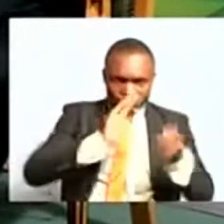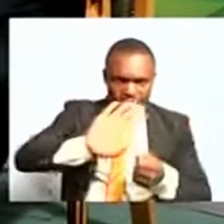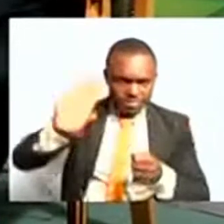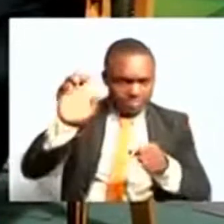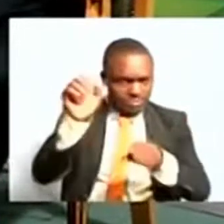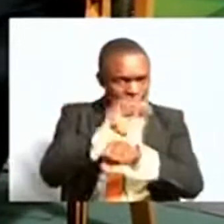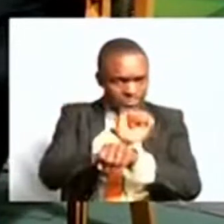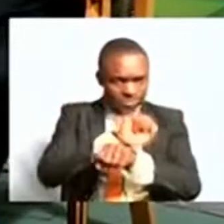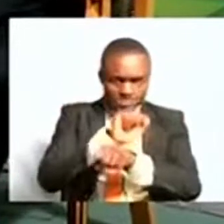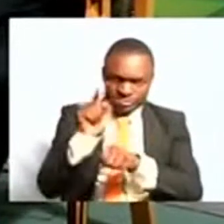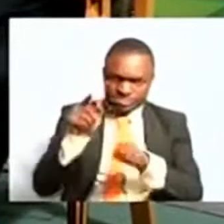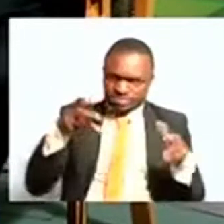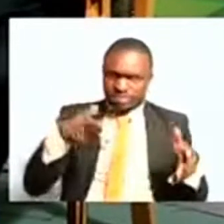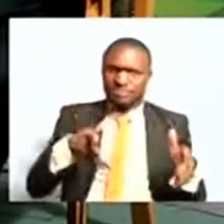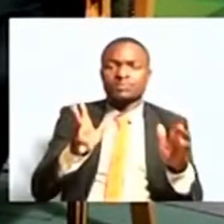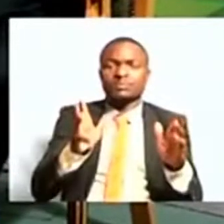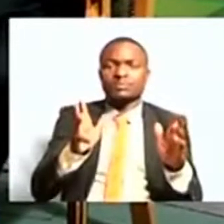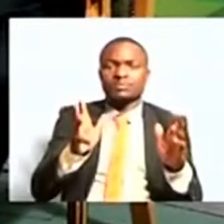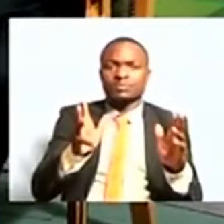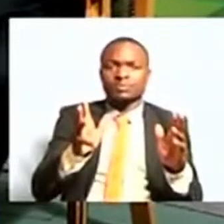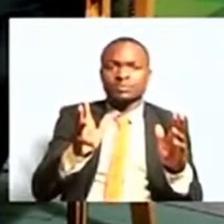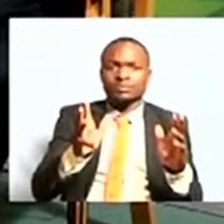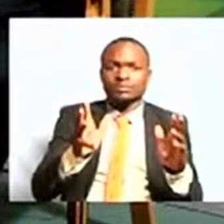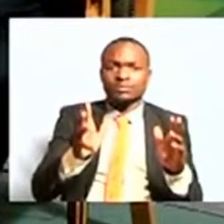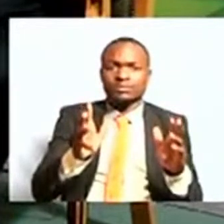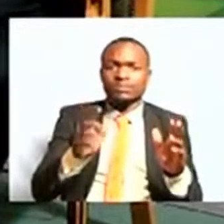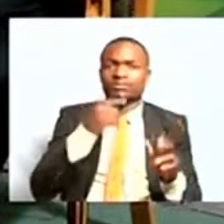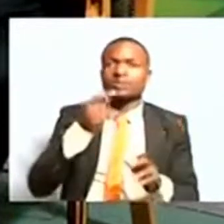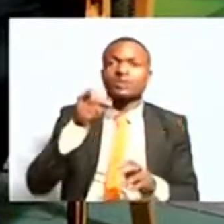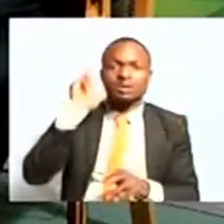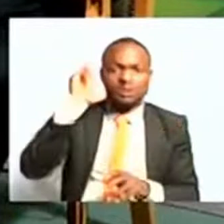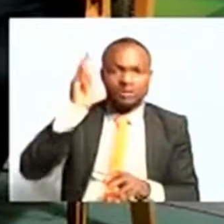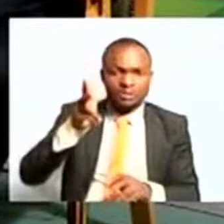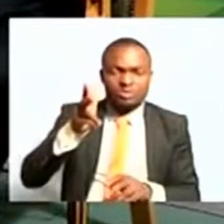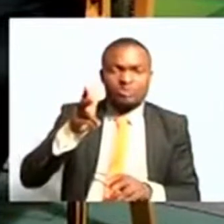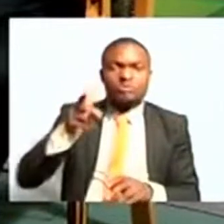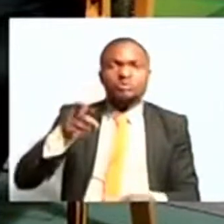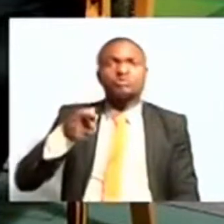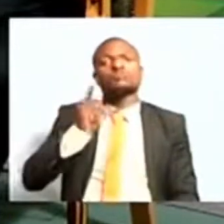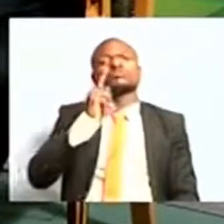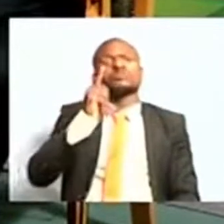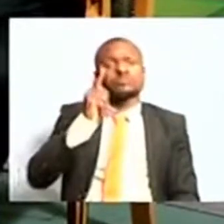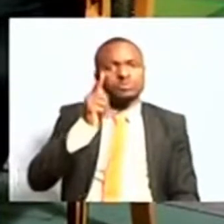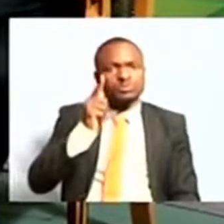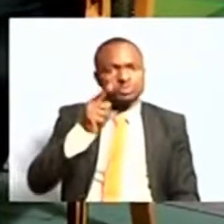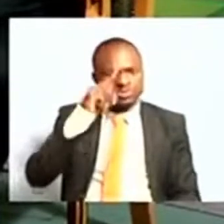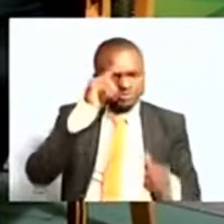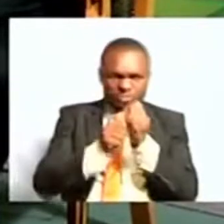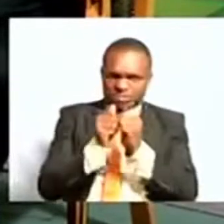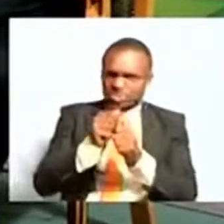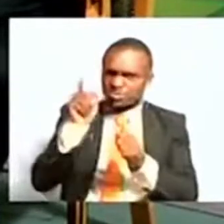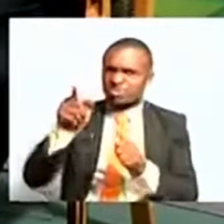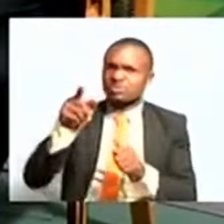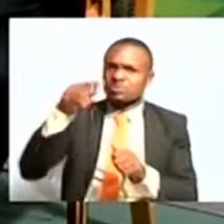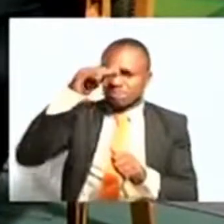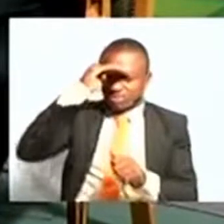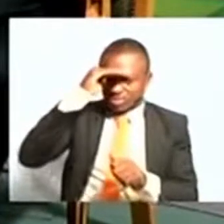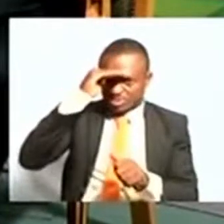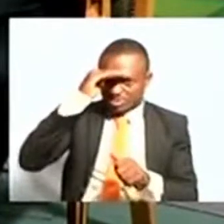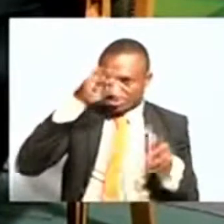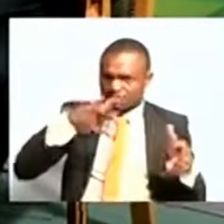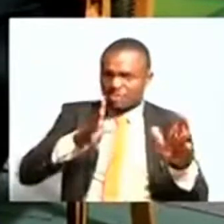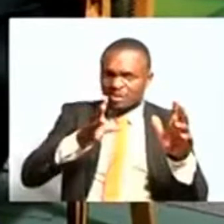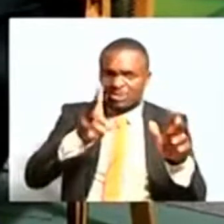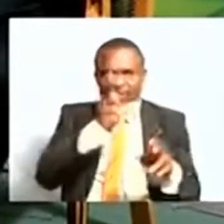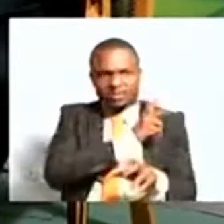you allow them to say I'll shoot you because he's drunk. And you allow a police officer now